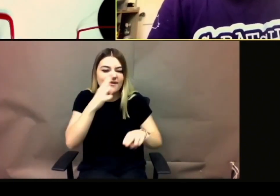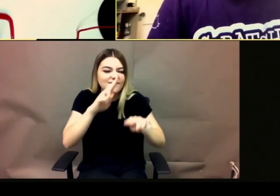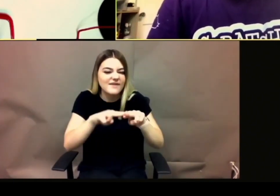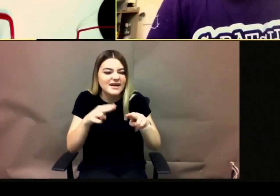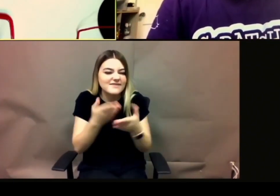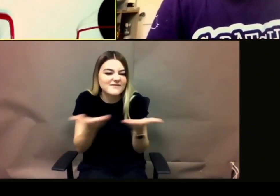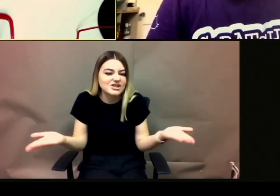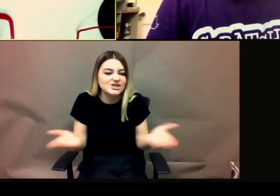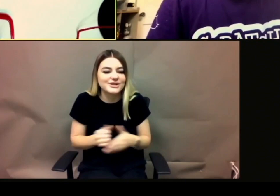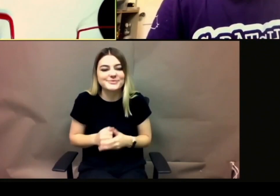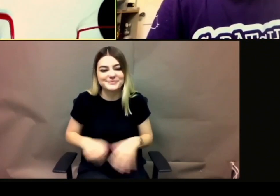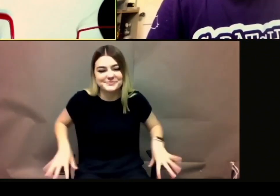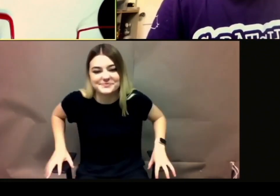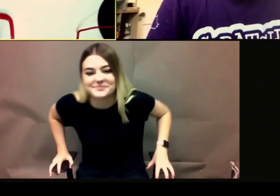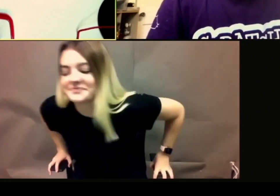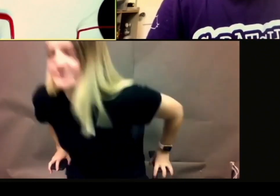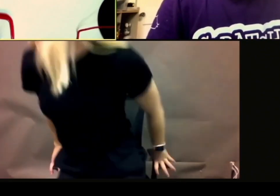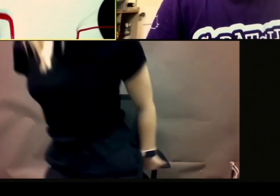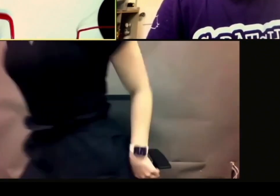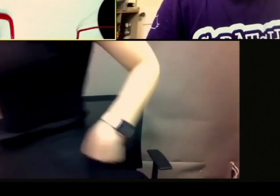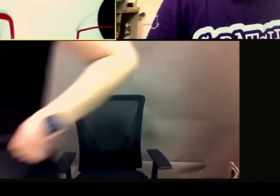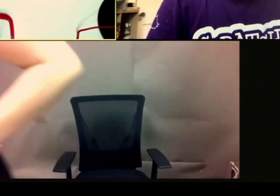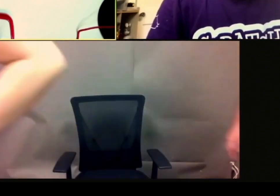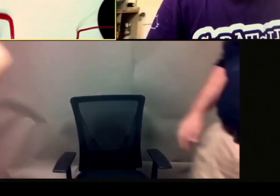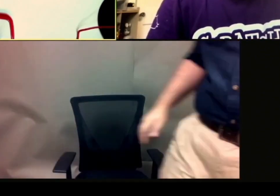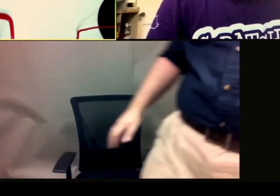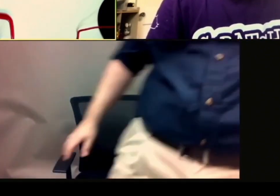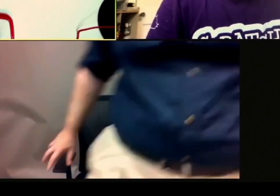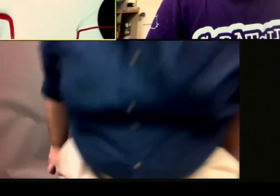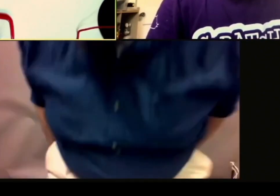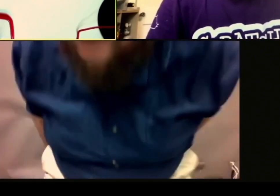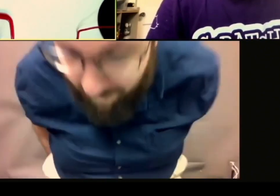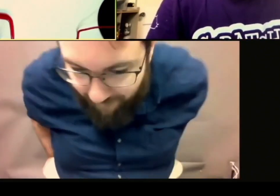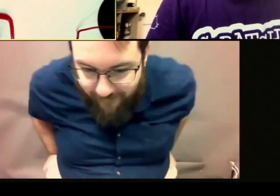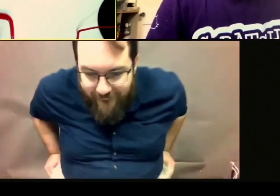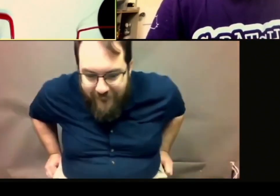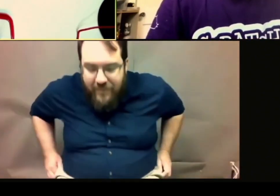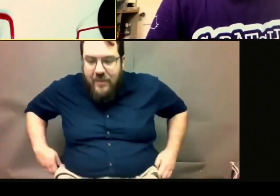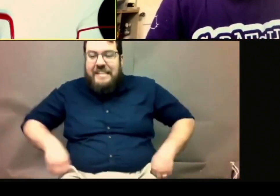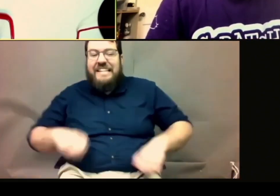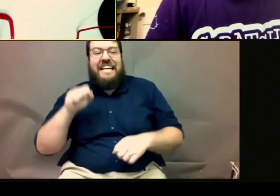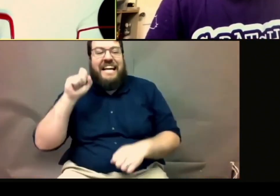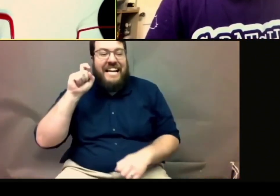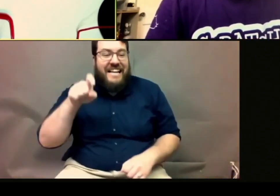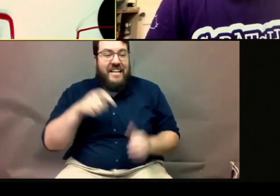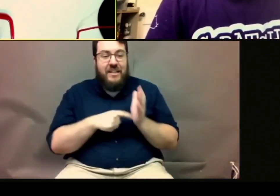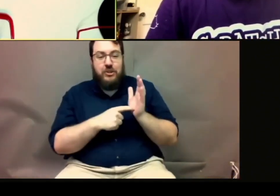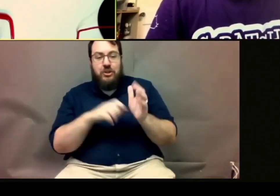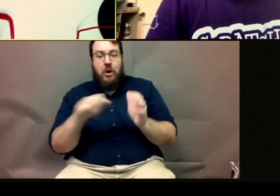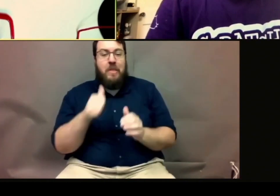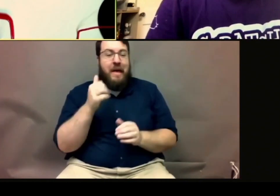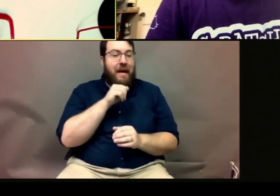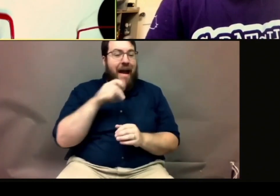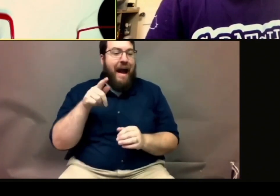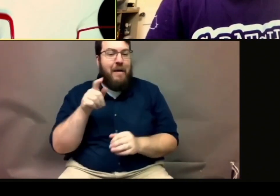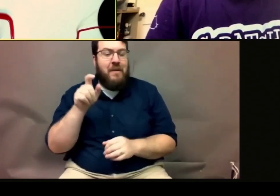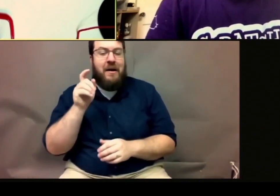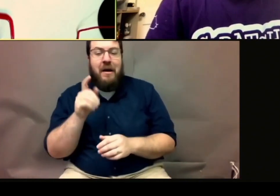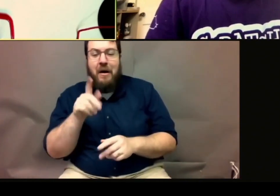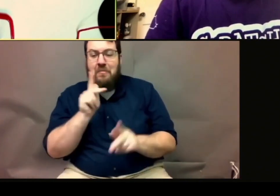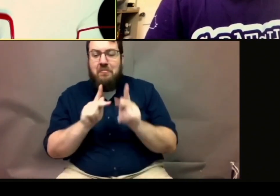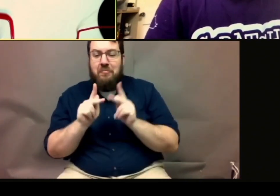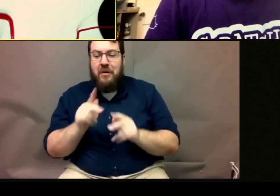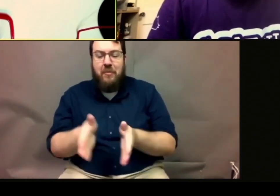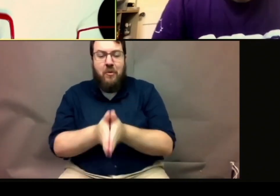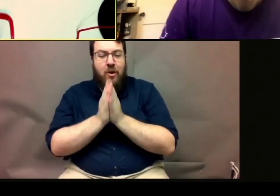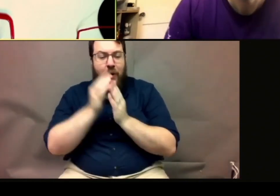feature. We need to show our another app because people are asking about mouse control, and that's actually what I'm going to share too after